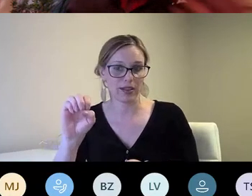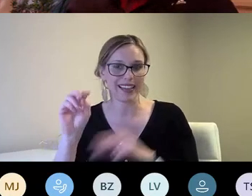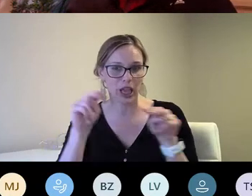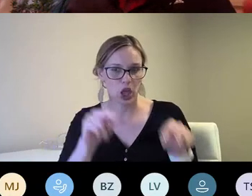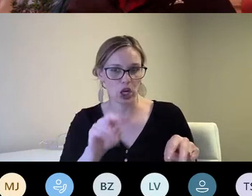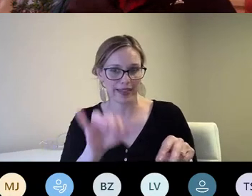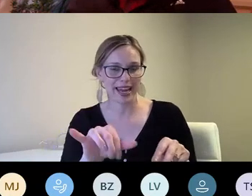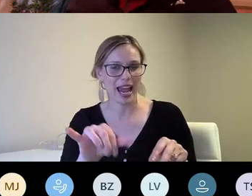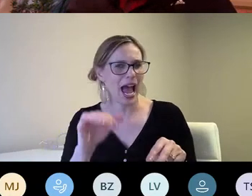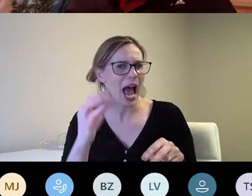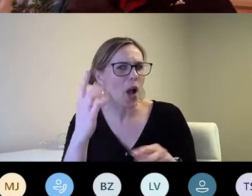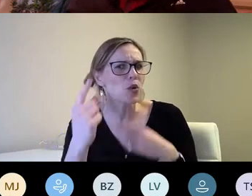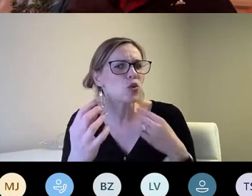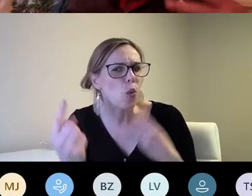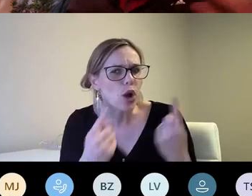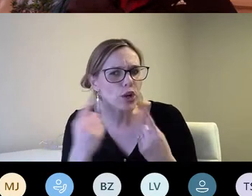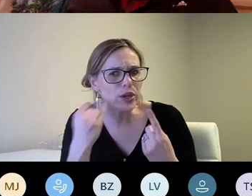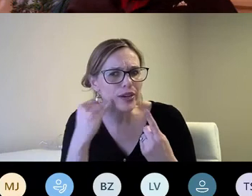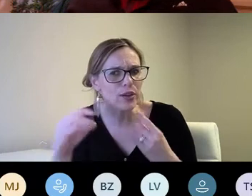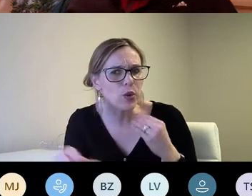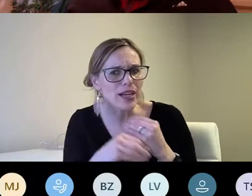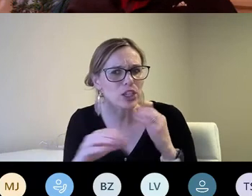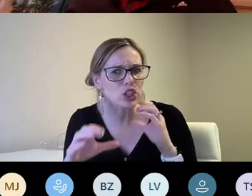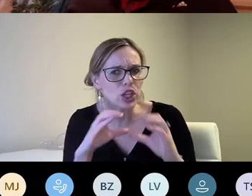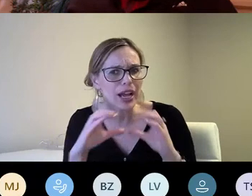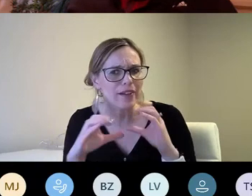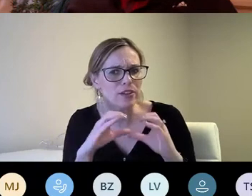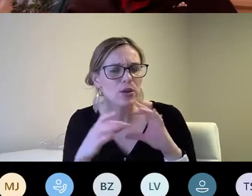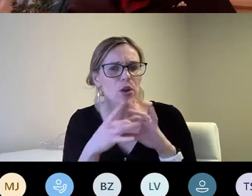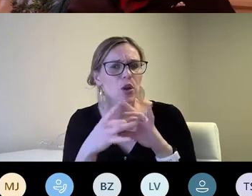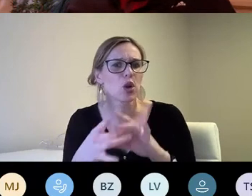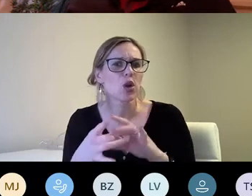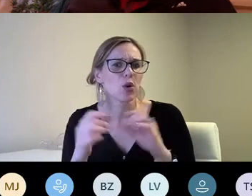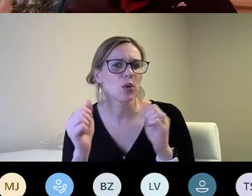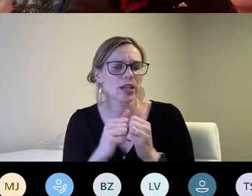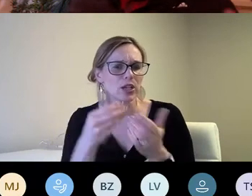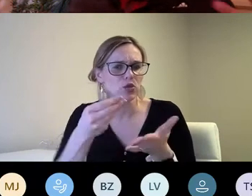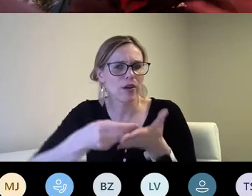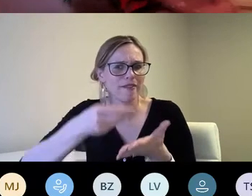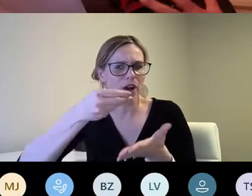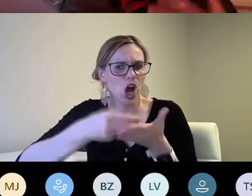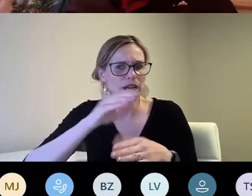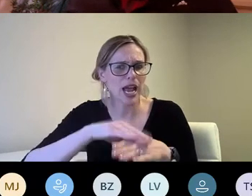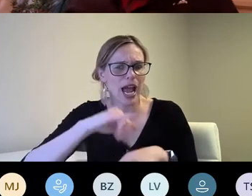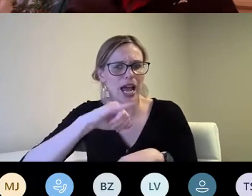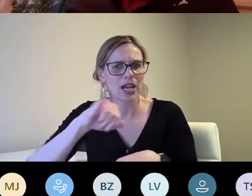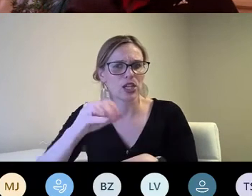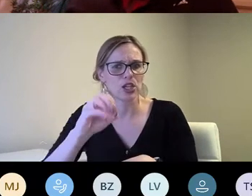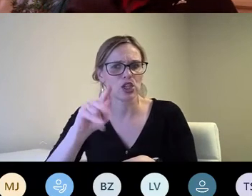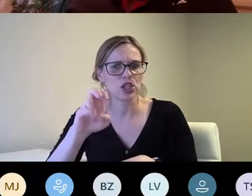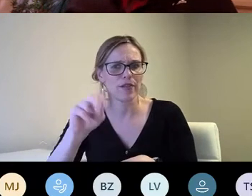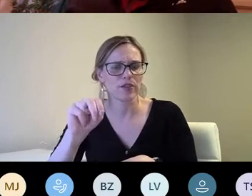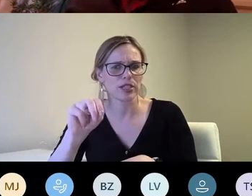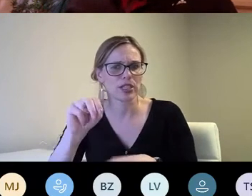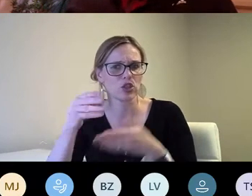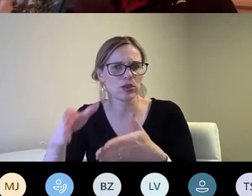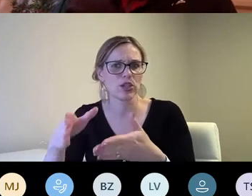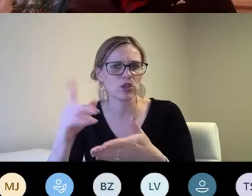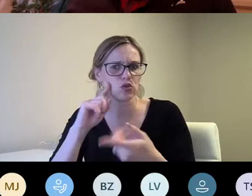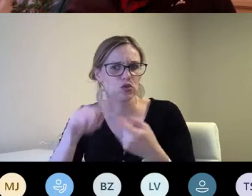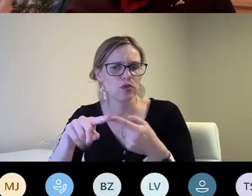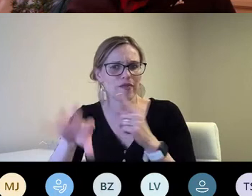any additional conversations about their ideas for a WNRF on Jefferson Street and finding a way to kind of make everybody happy